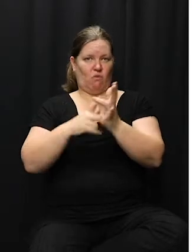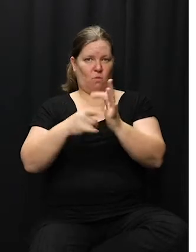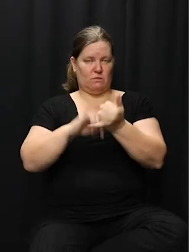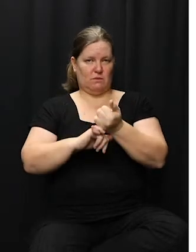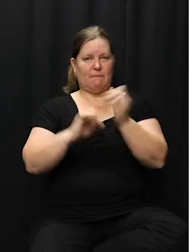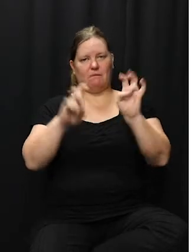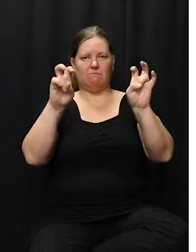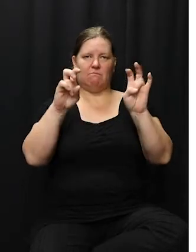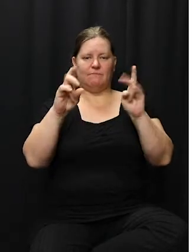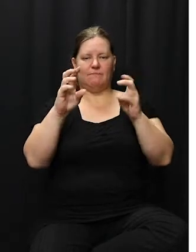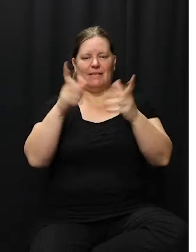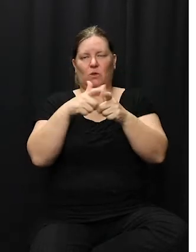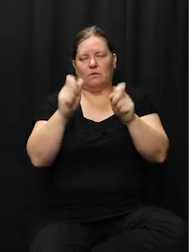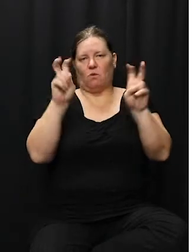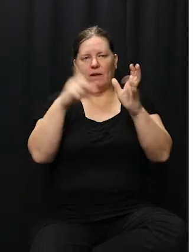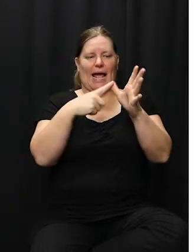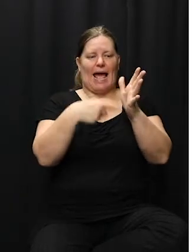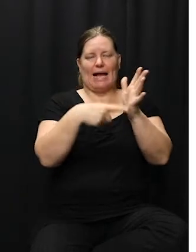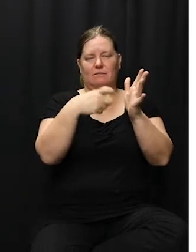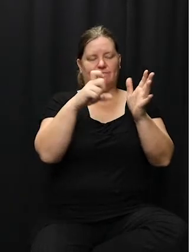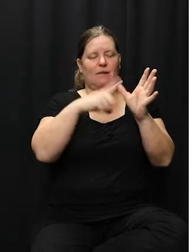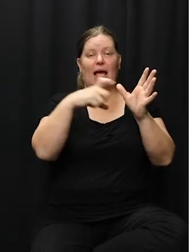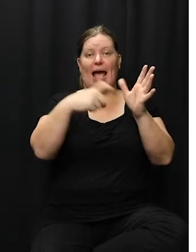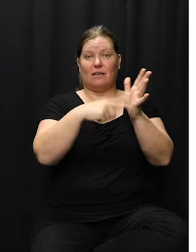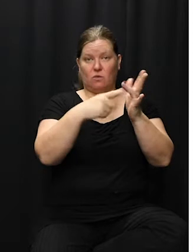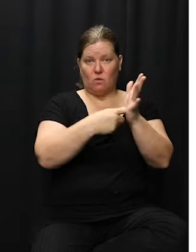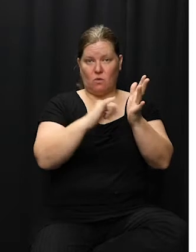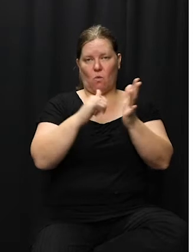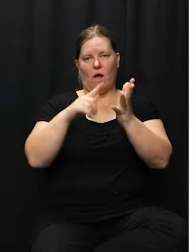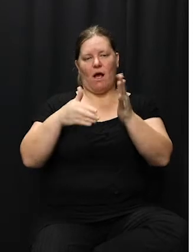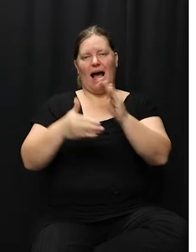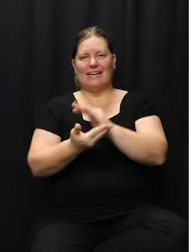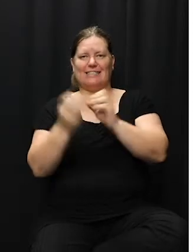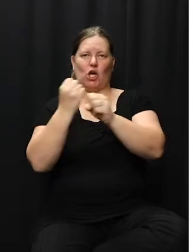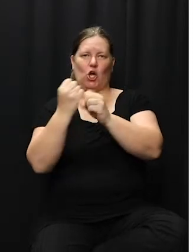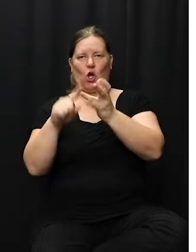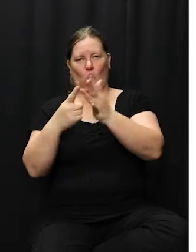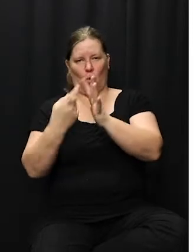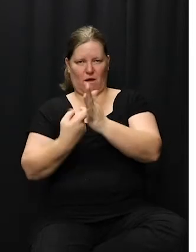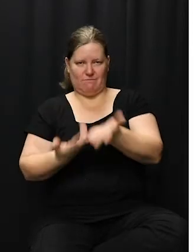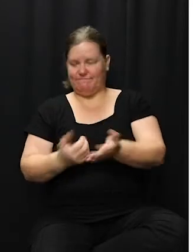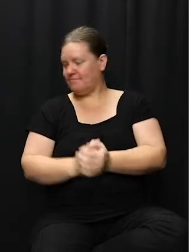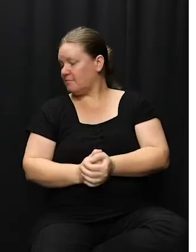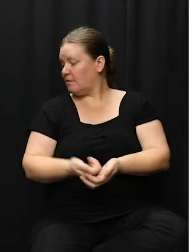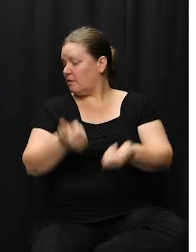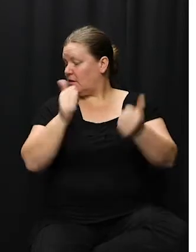roles, grammatical roles. So linguists prefer to talk about actor or undergoer.